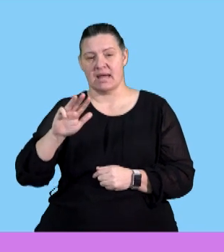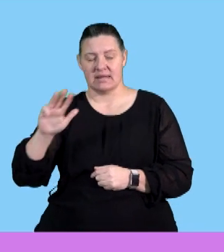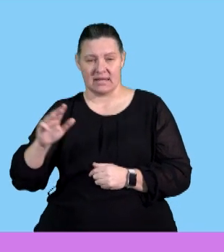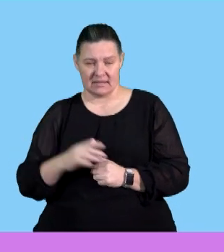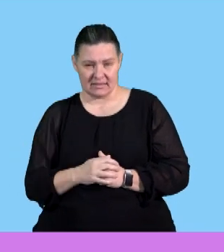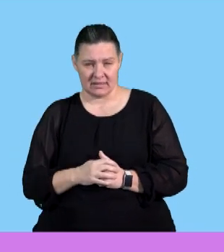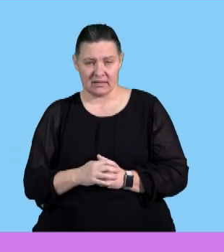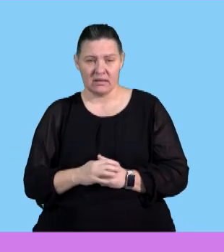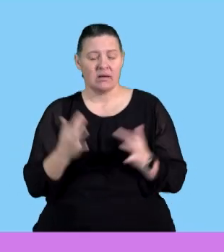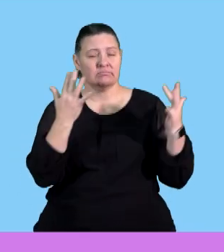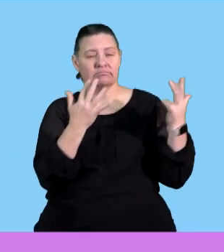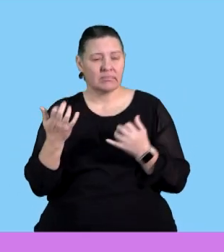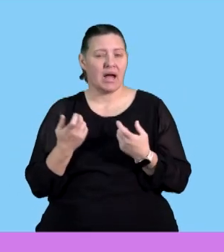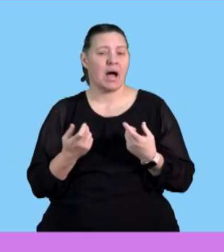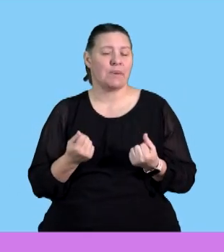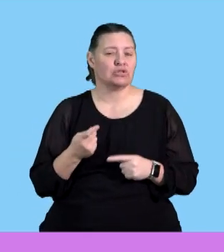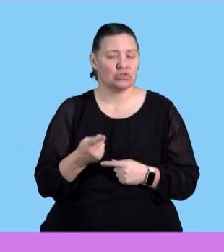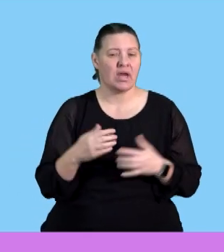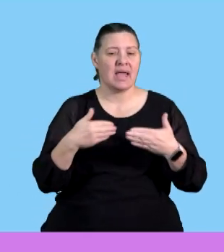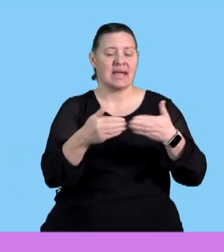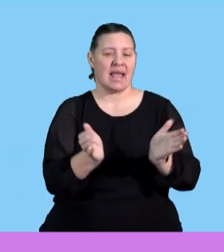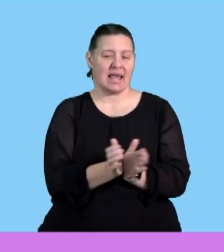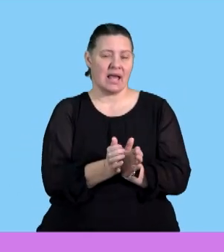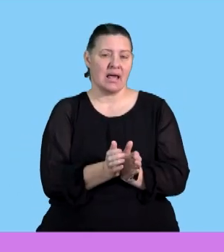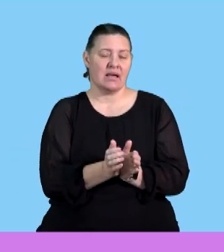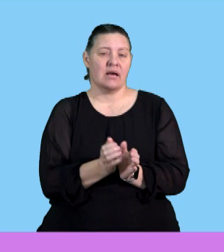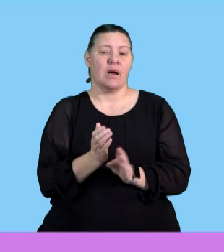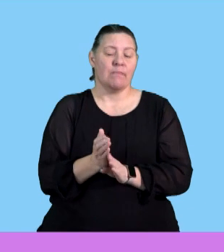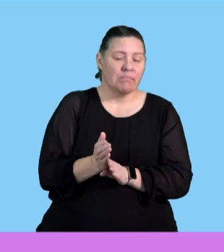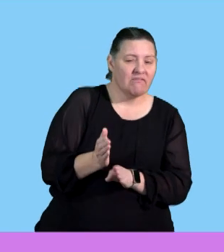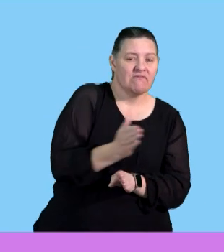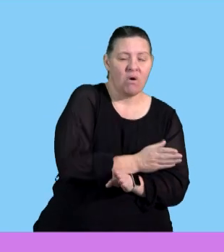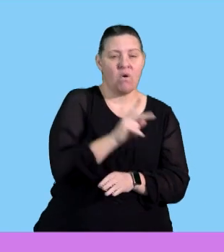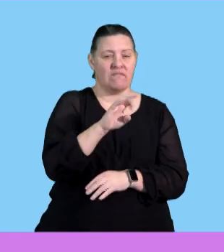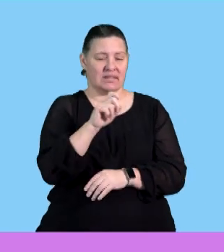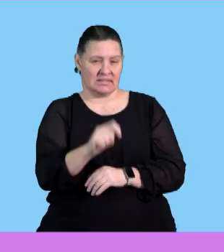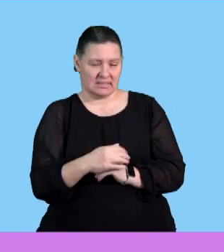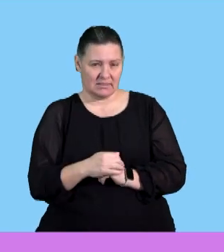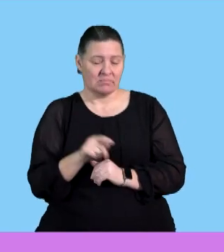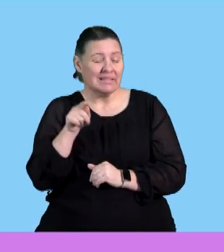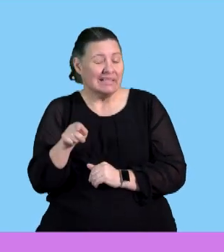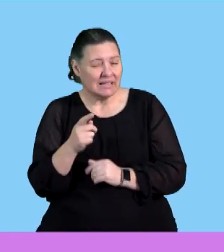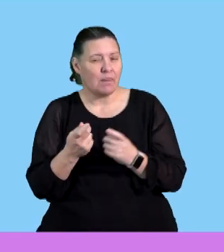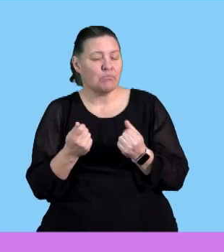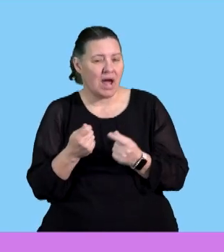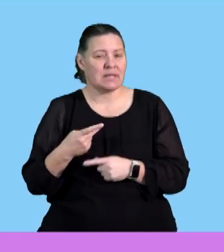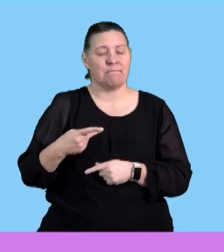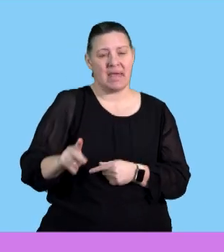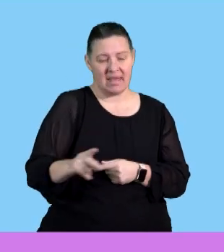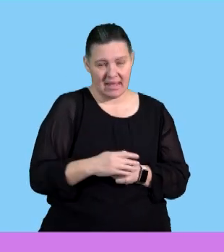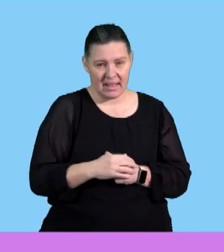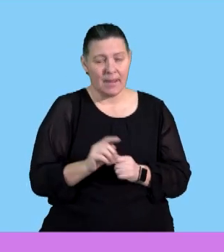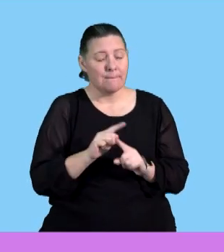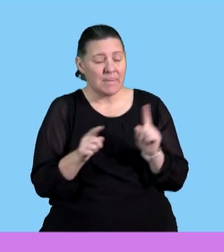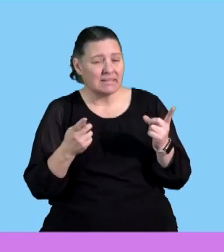108.99 cents. Calculate the amount of the cake before VAT, meaning this is the price that she paid,